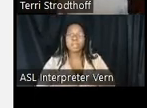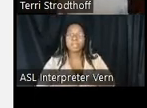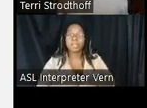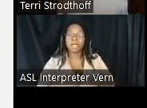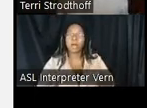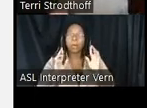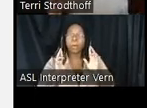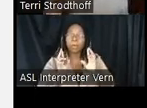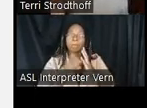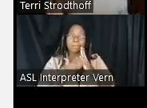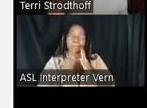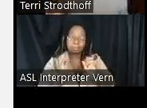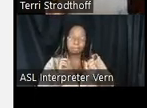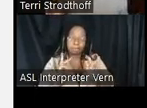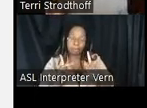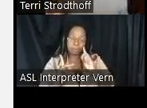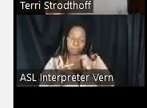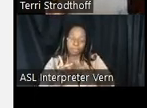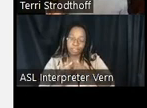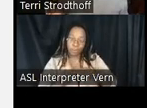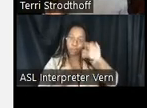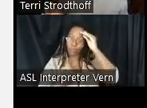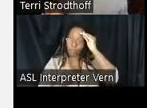going through here, because I think that